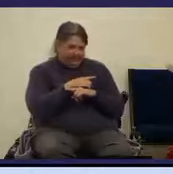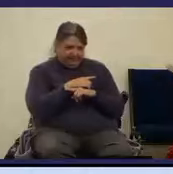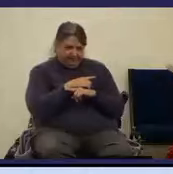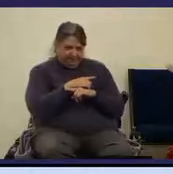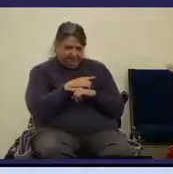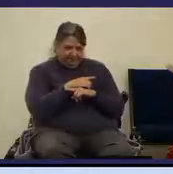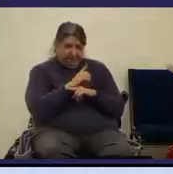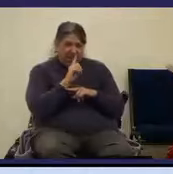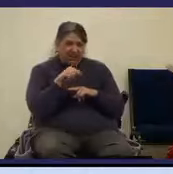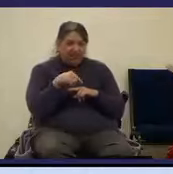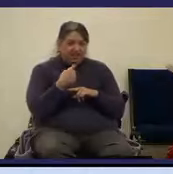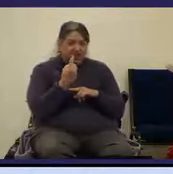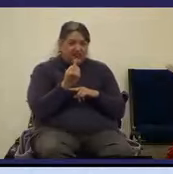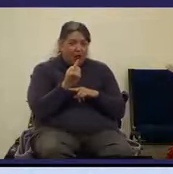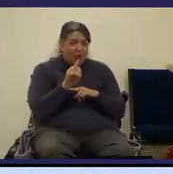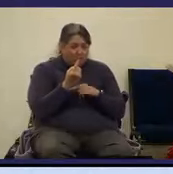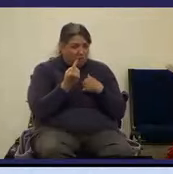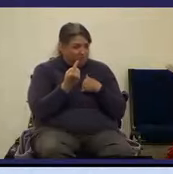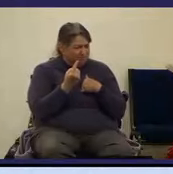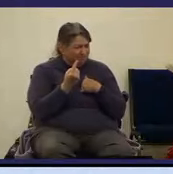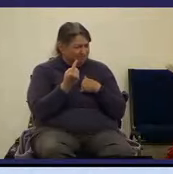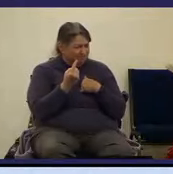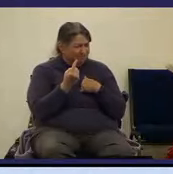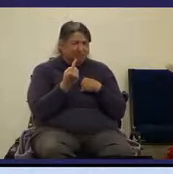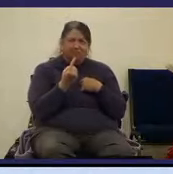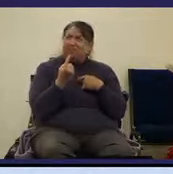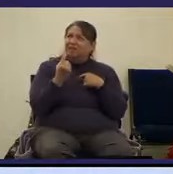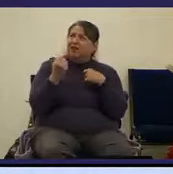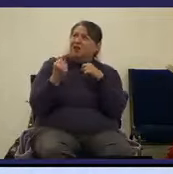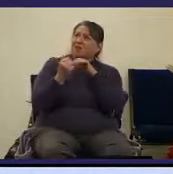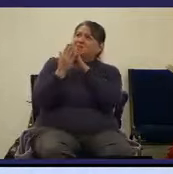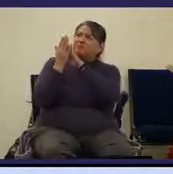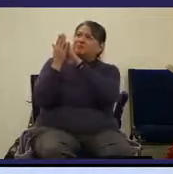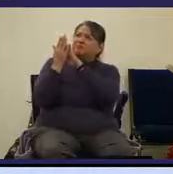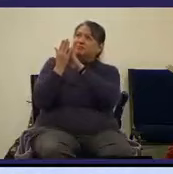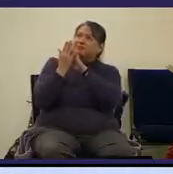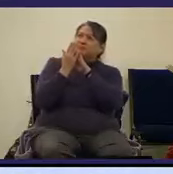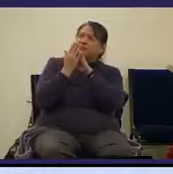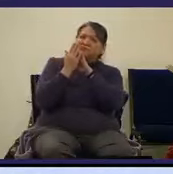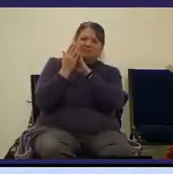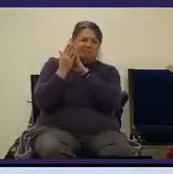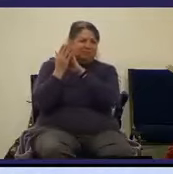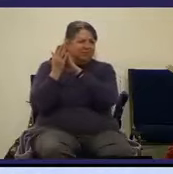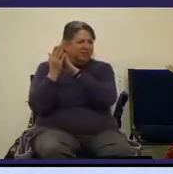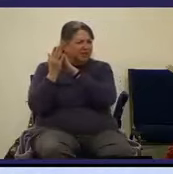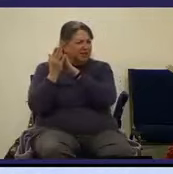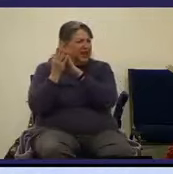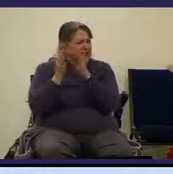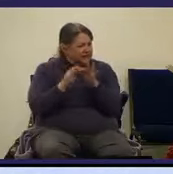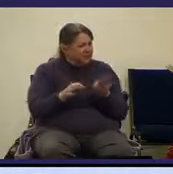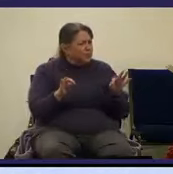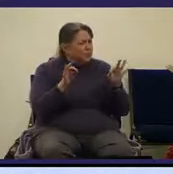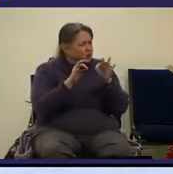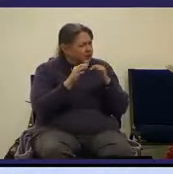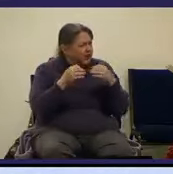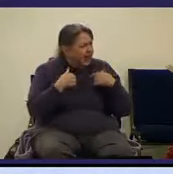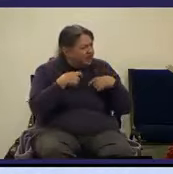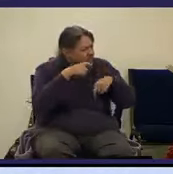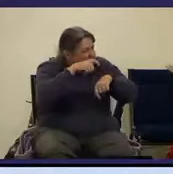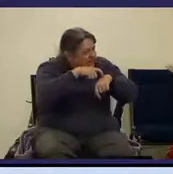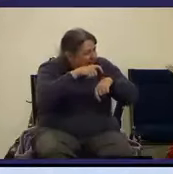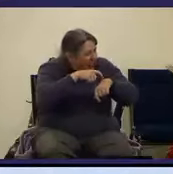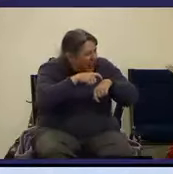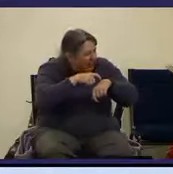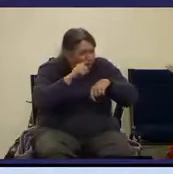when the Lord met me in a special way. Sometimes we just need to get along with God. And sometimes we just, you know, it's the